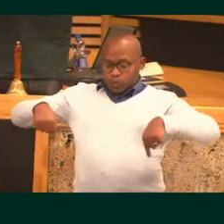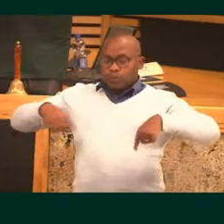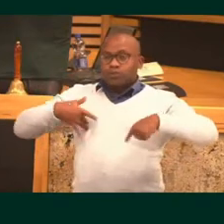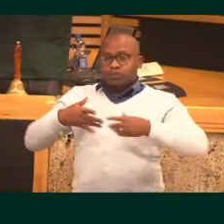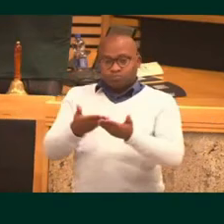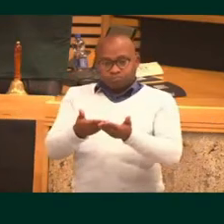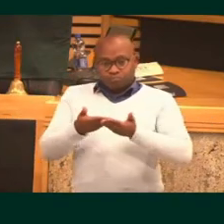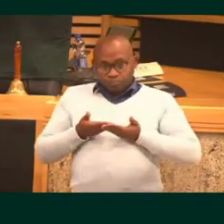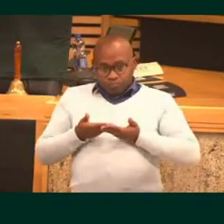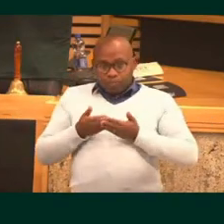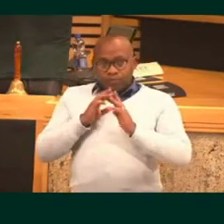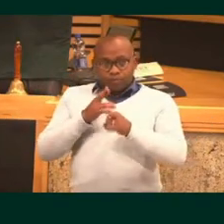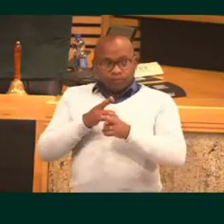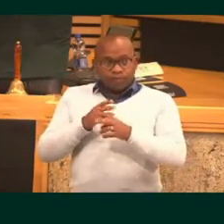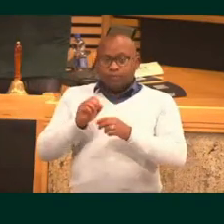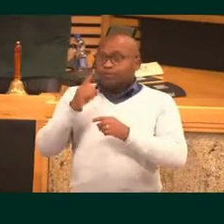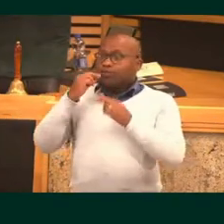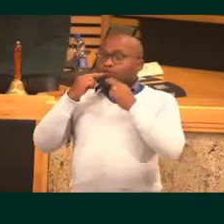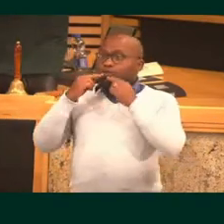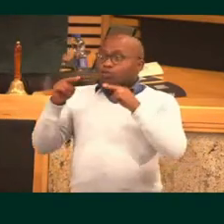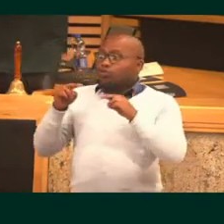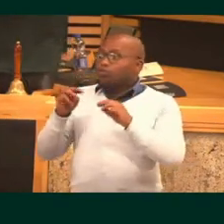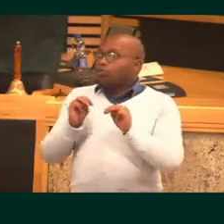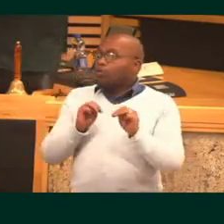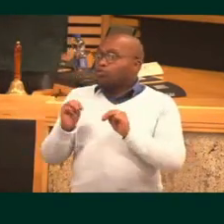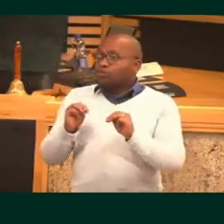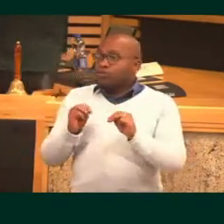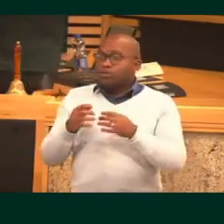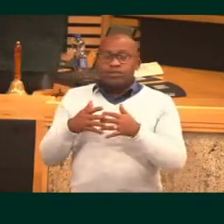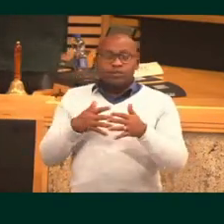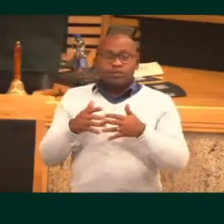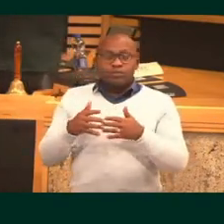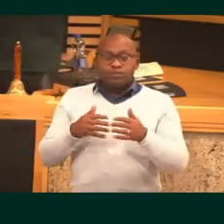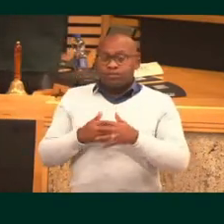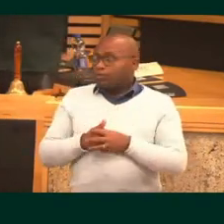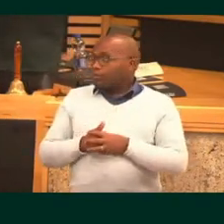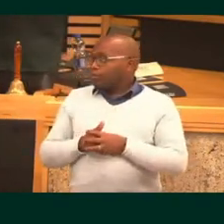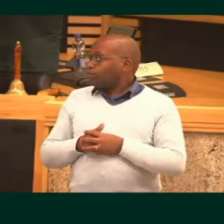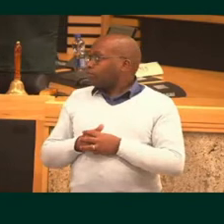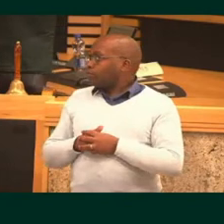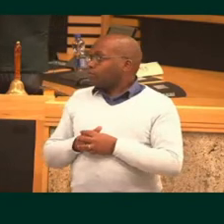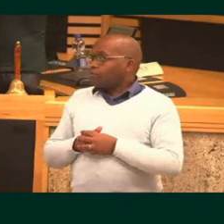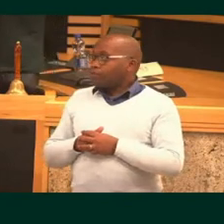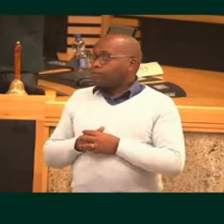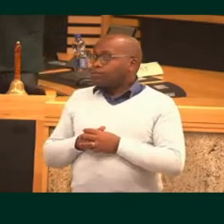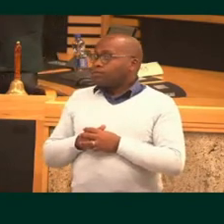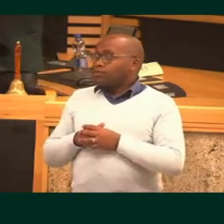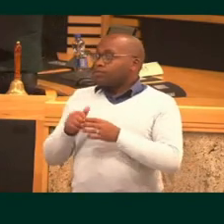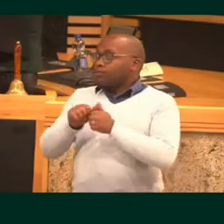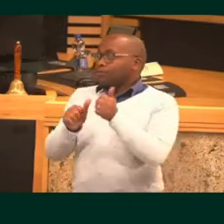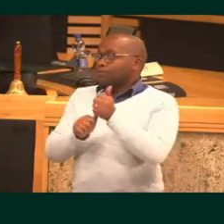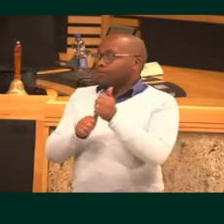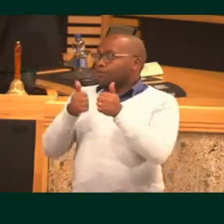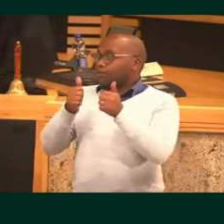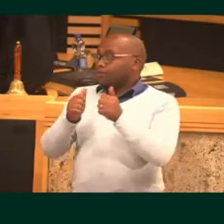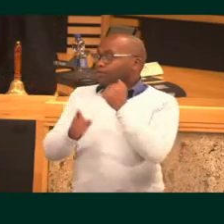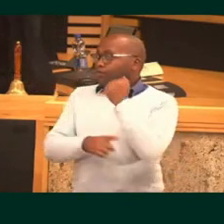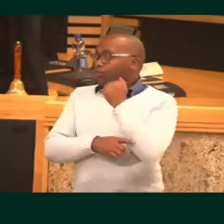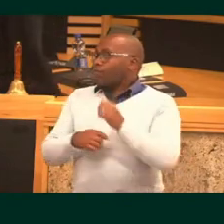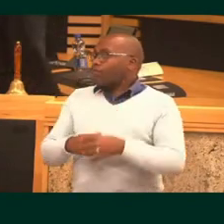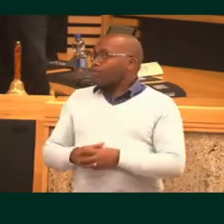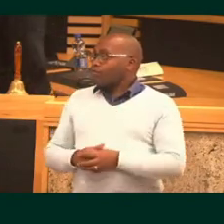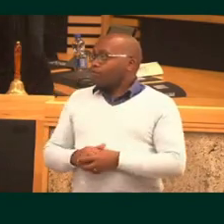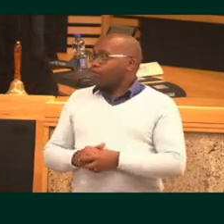notices of motion let me start uh with honorable deputy chief whip Chief whip